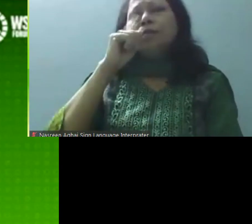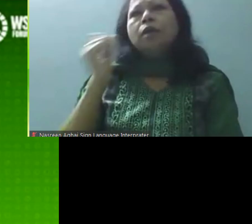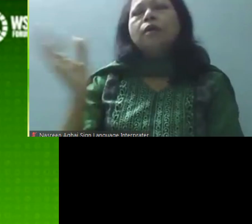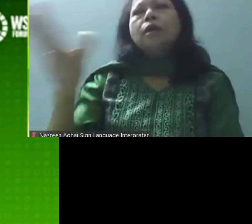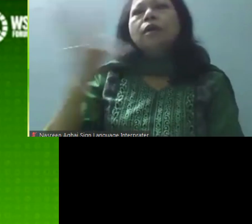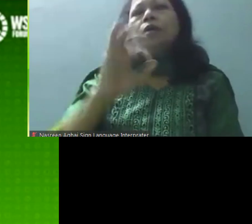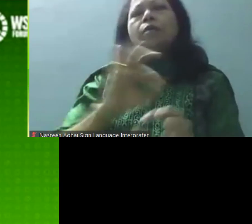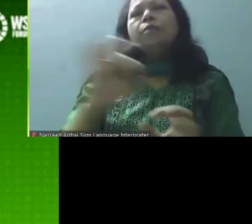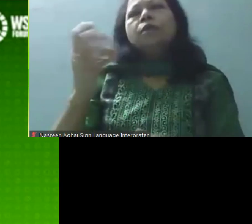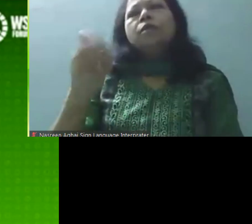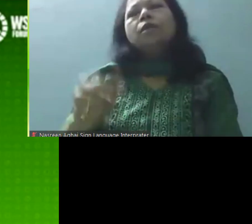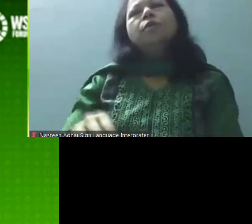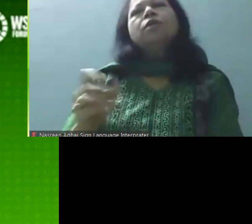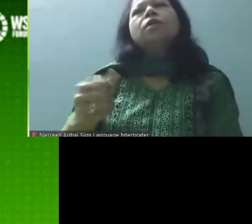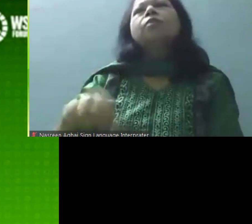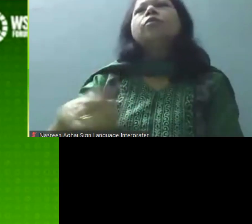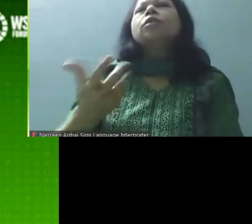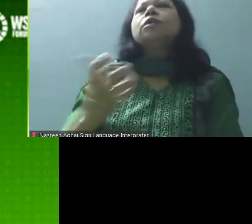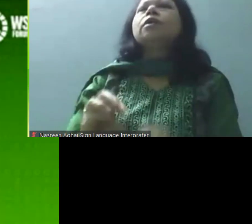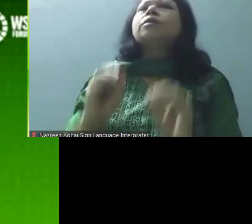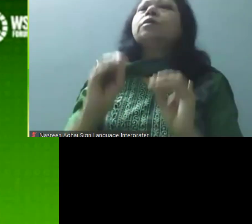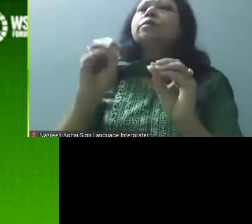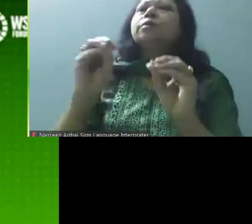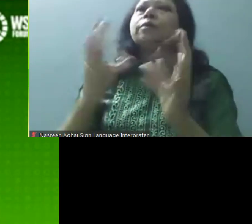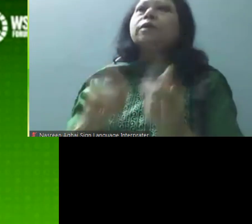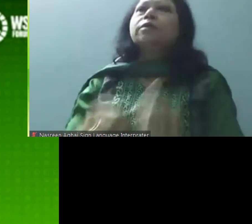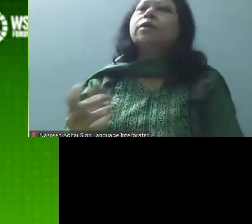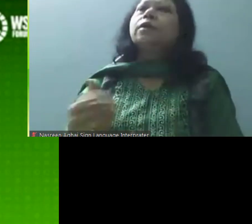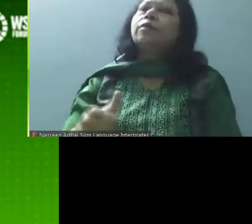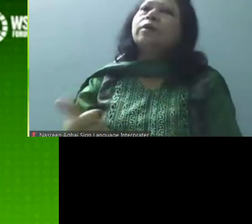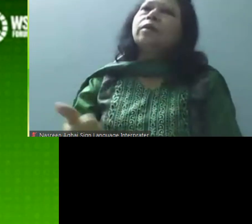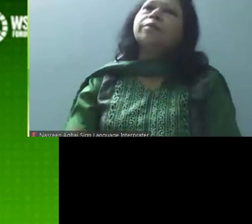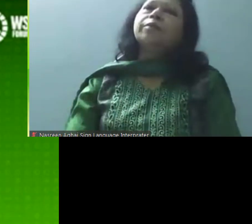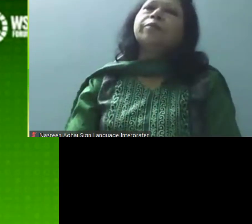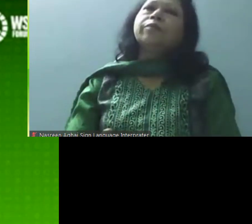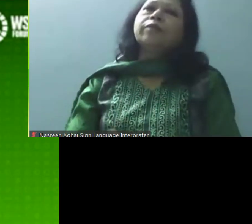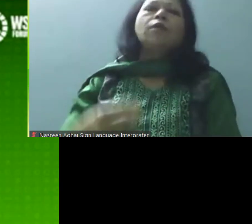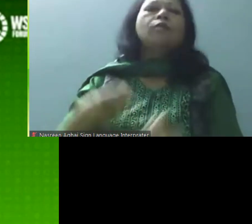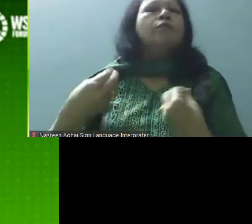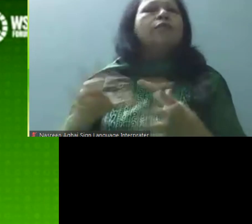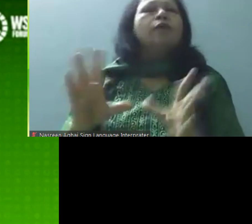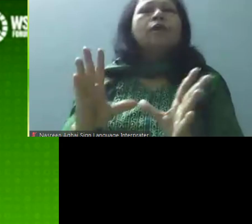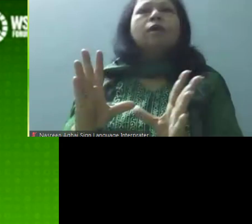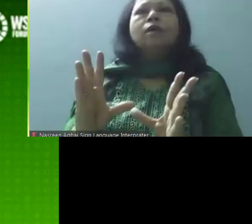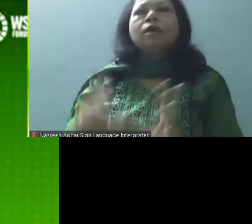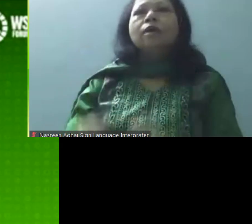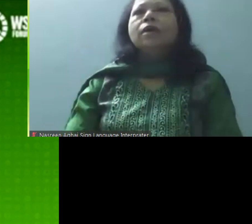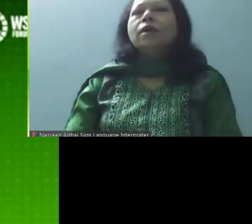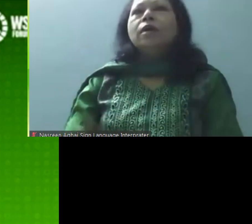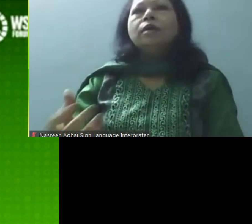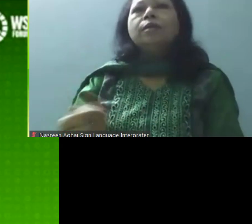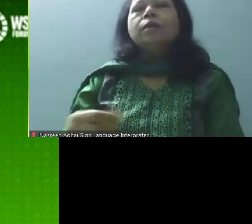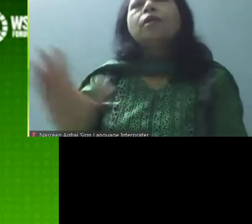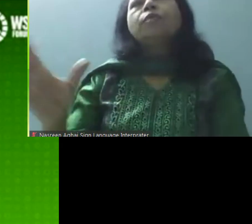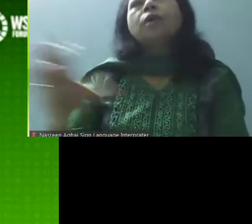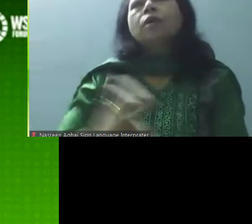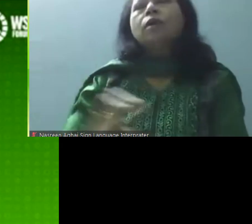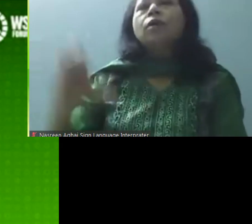tracking solutions and support to use them and succeed using them for free. It's been delayed slightly by COVID,